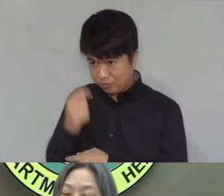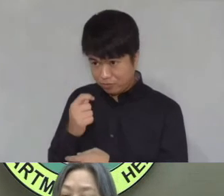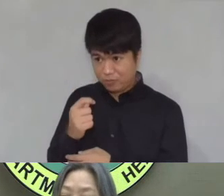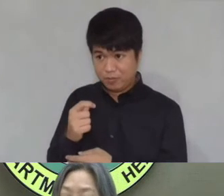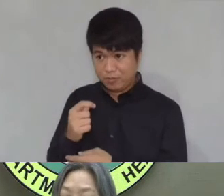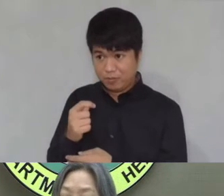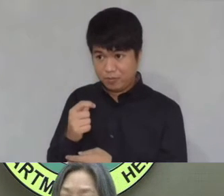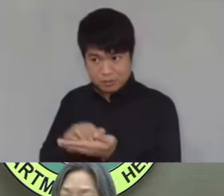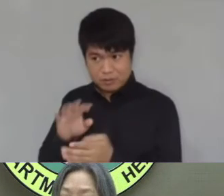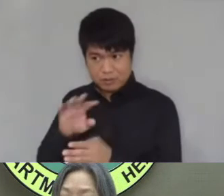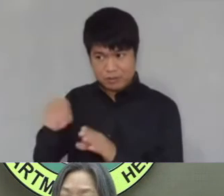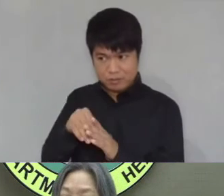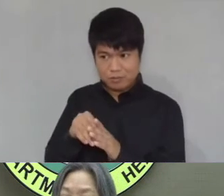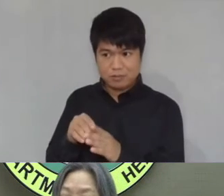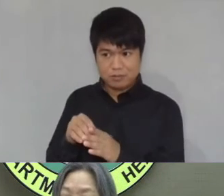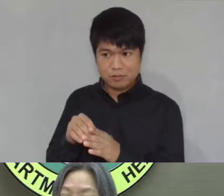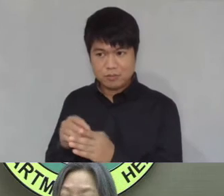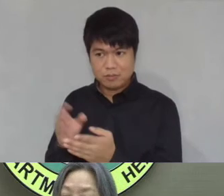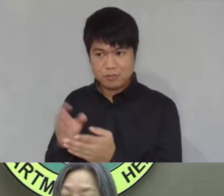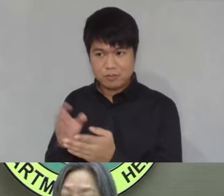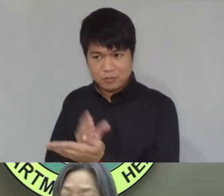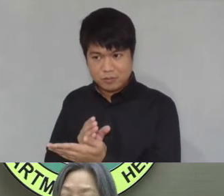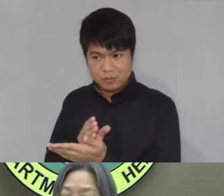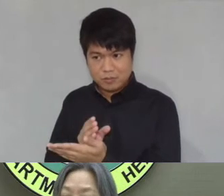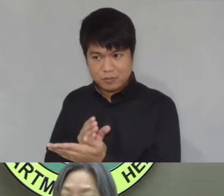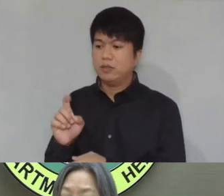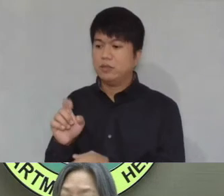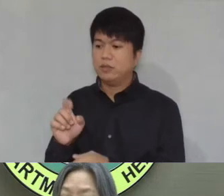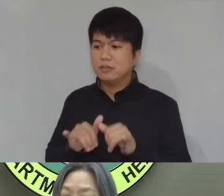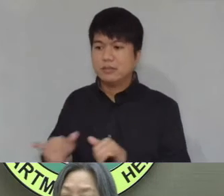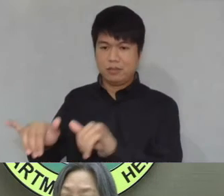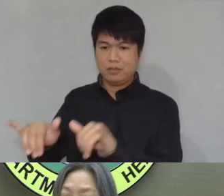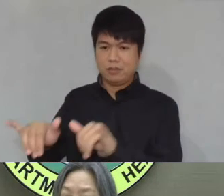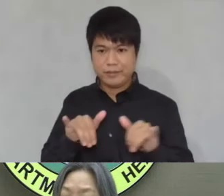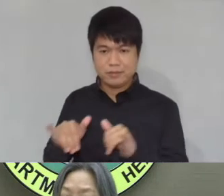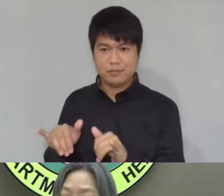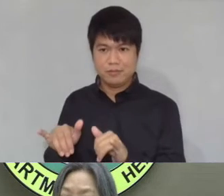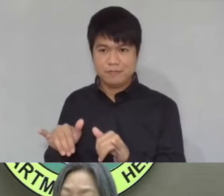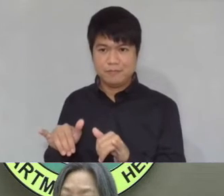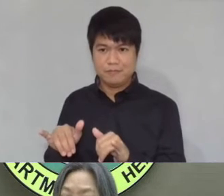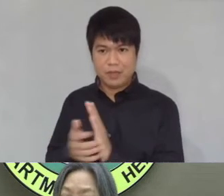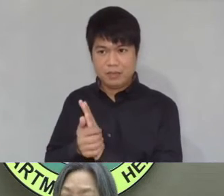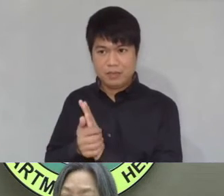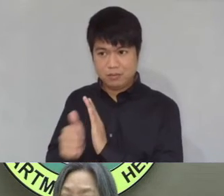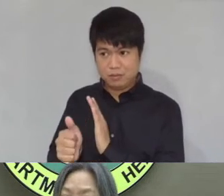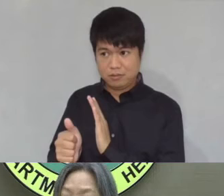this can be boosted as far as skills are concerned. But the thing is, there should only be one standard